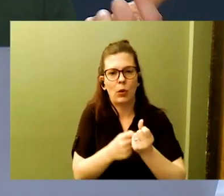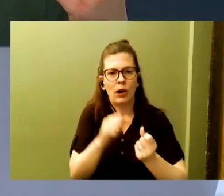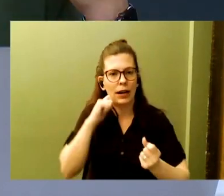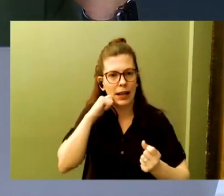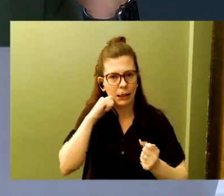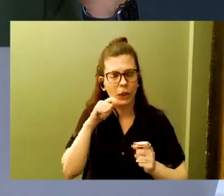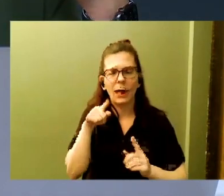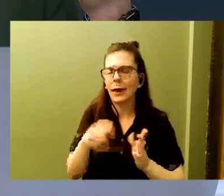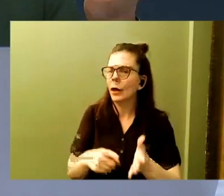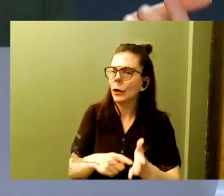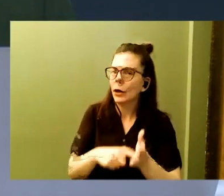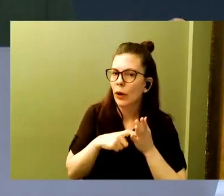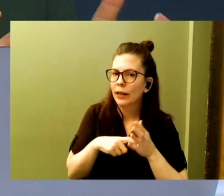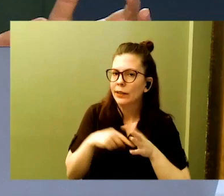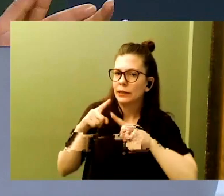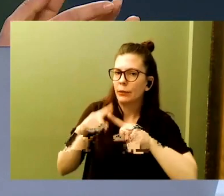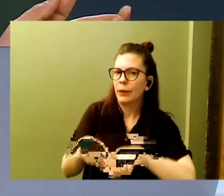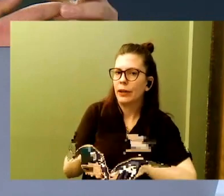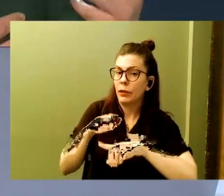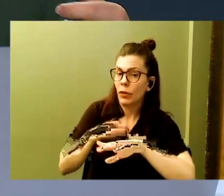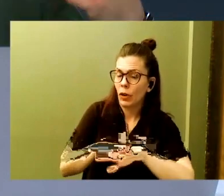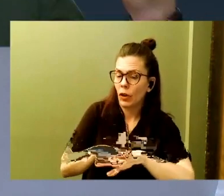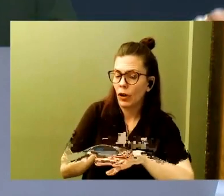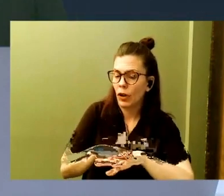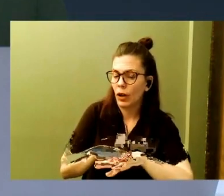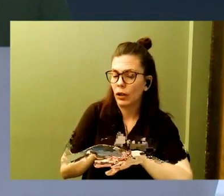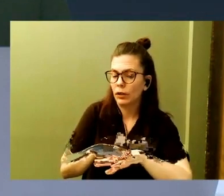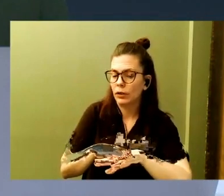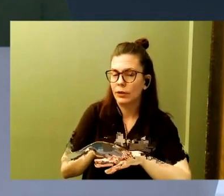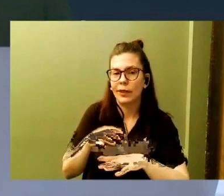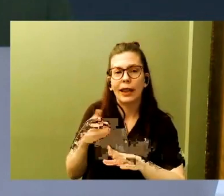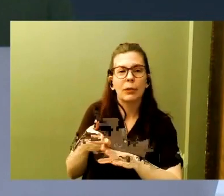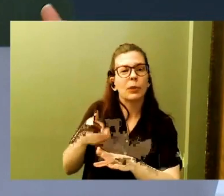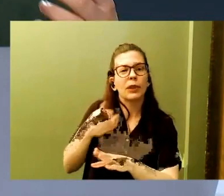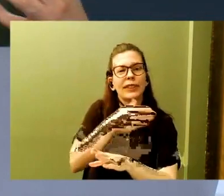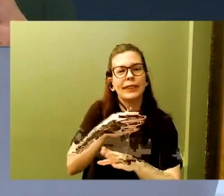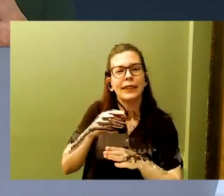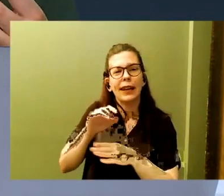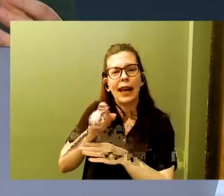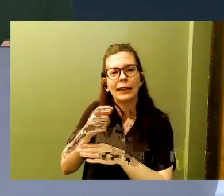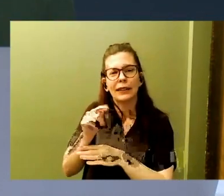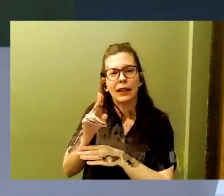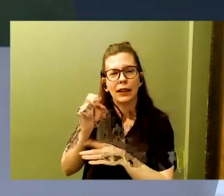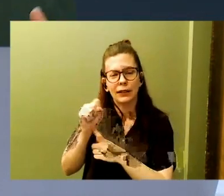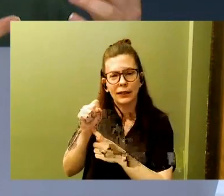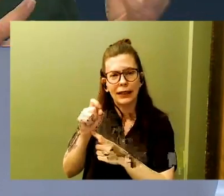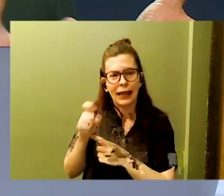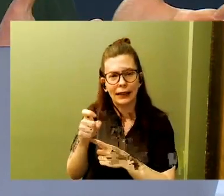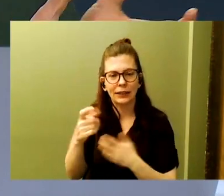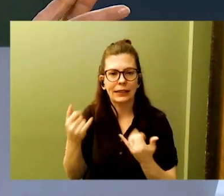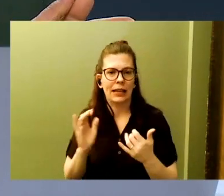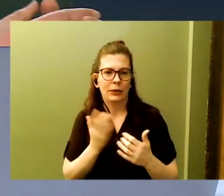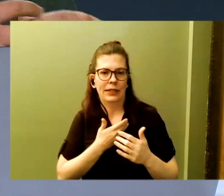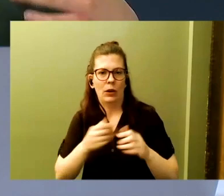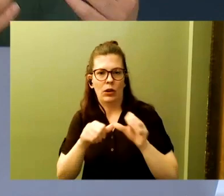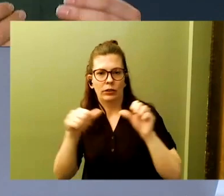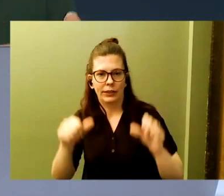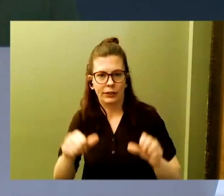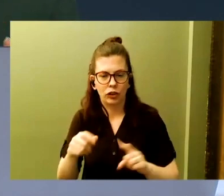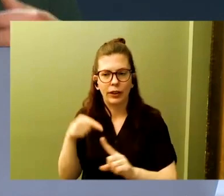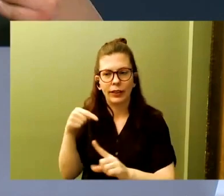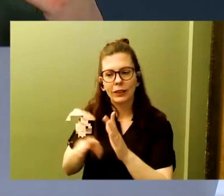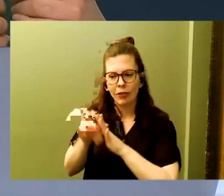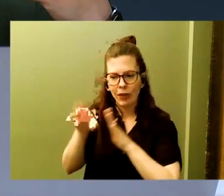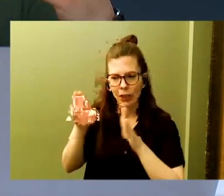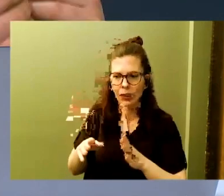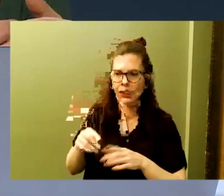the dependency on the microcode, or like previously it was x86, now it is ARM architecture. These developers need to